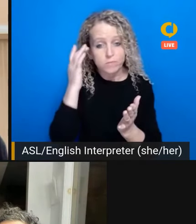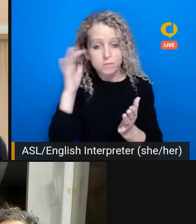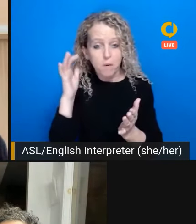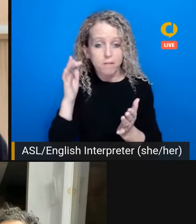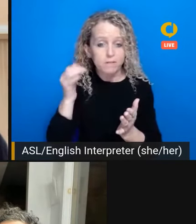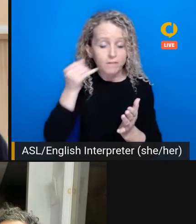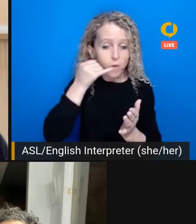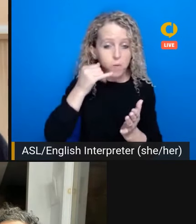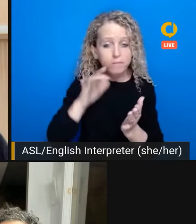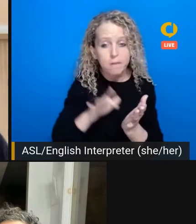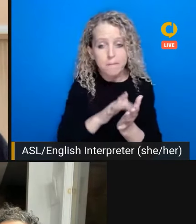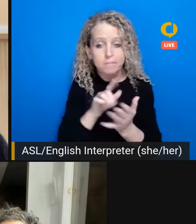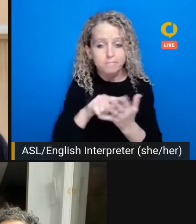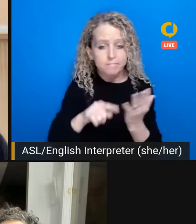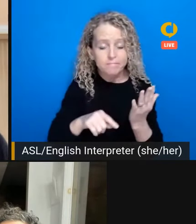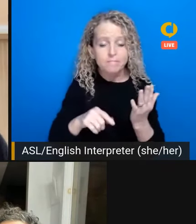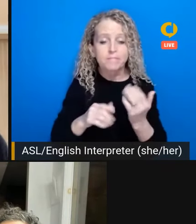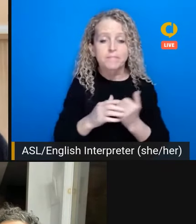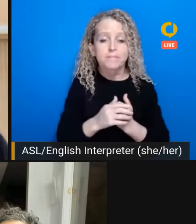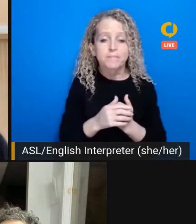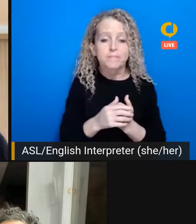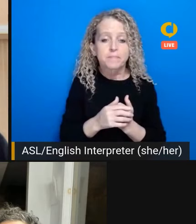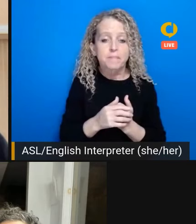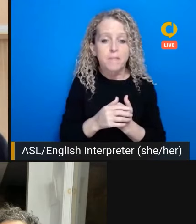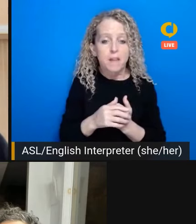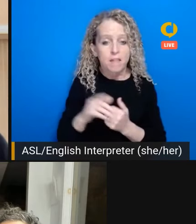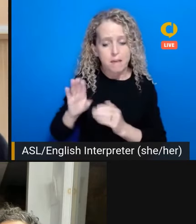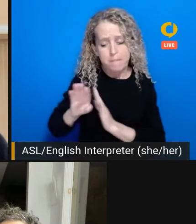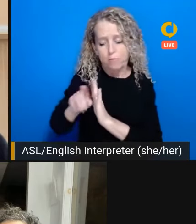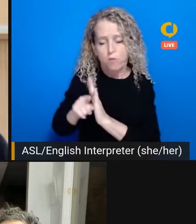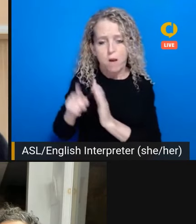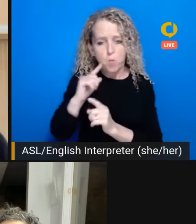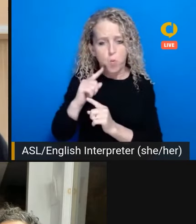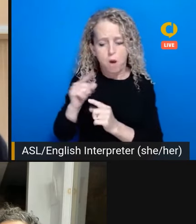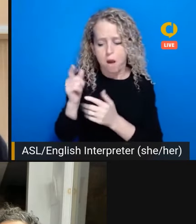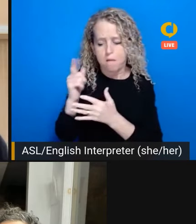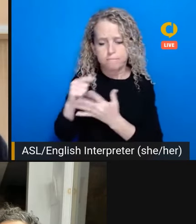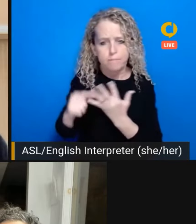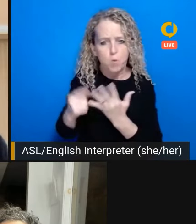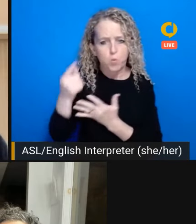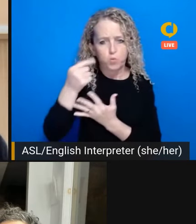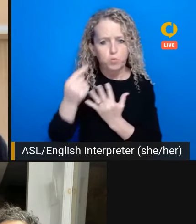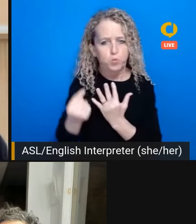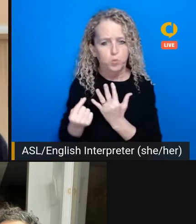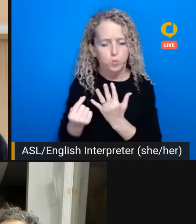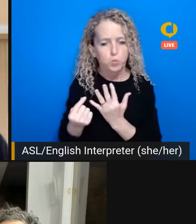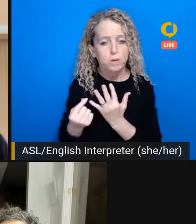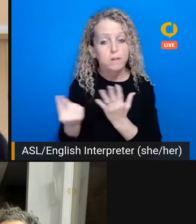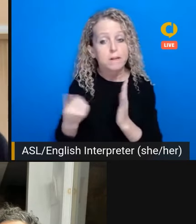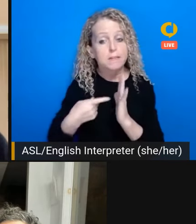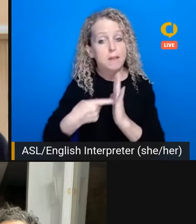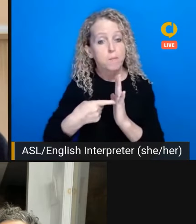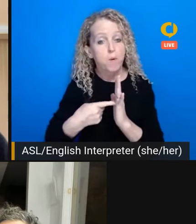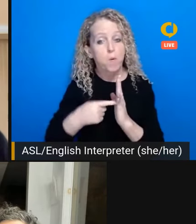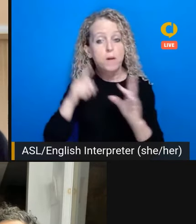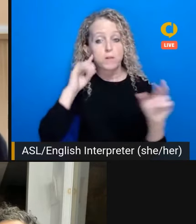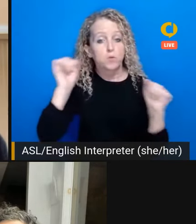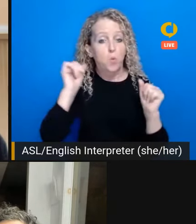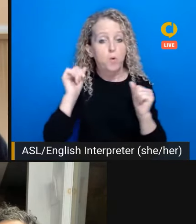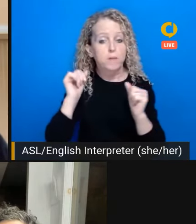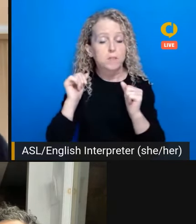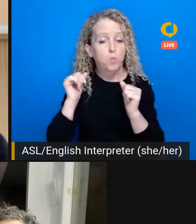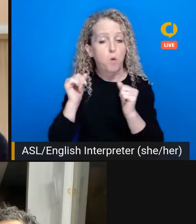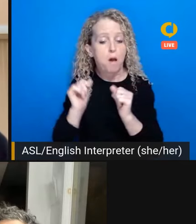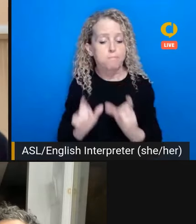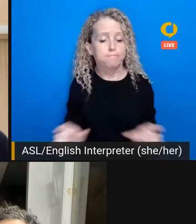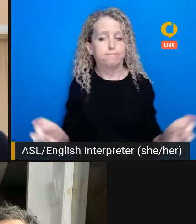the phone to do noise cancellation. When I say noise cancellation, anything in the background, like